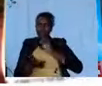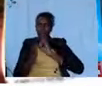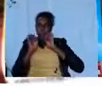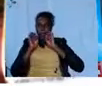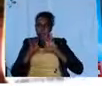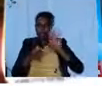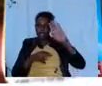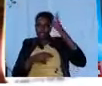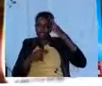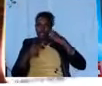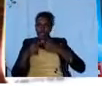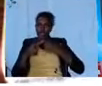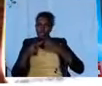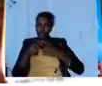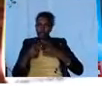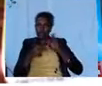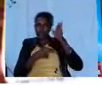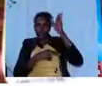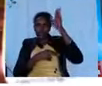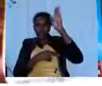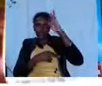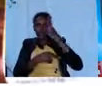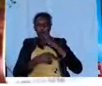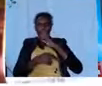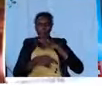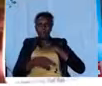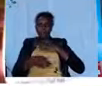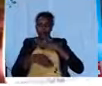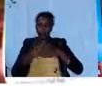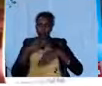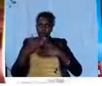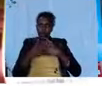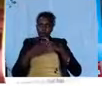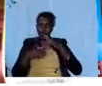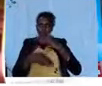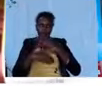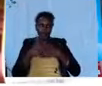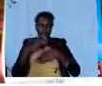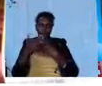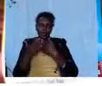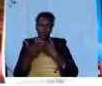name. You are my only